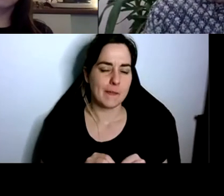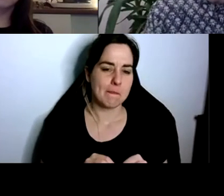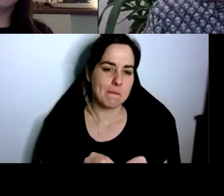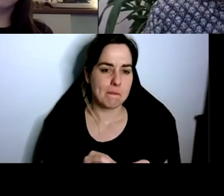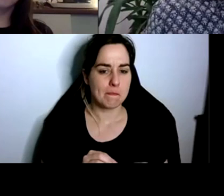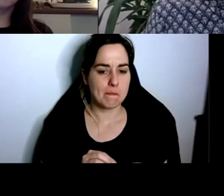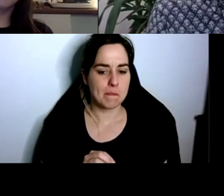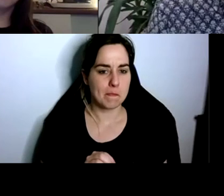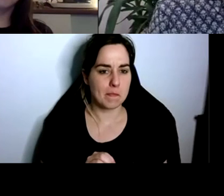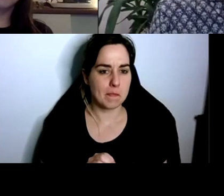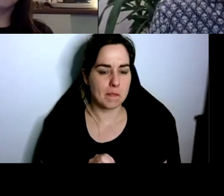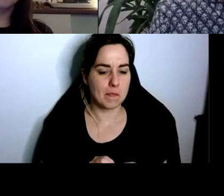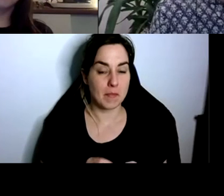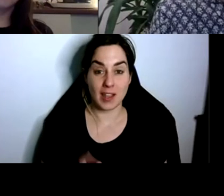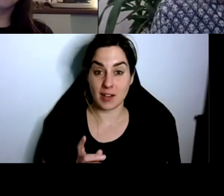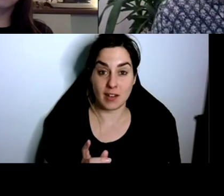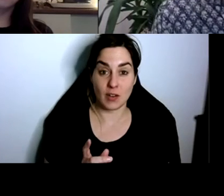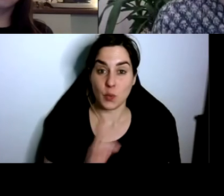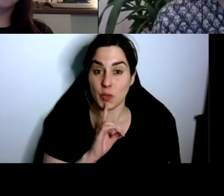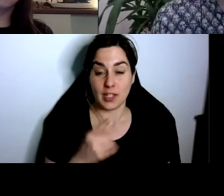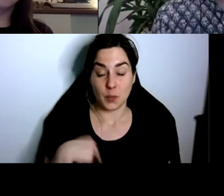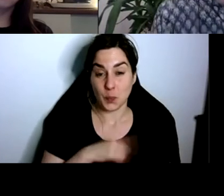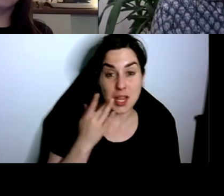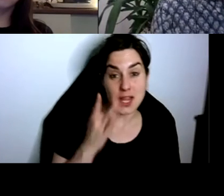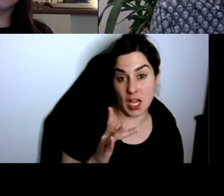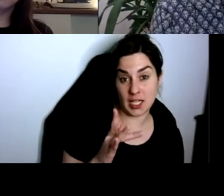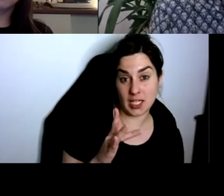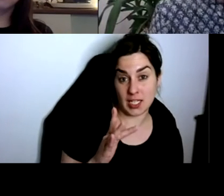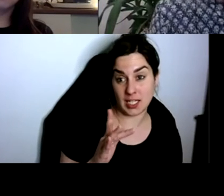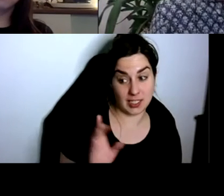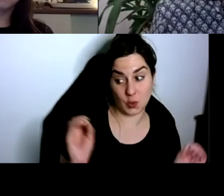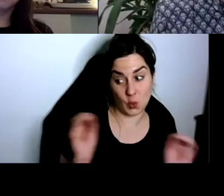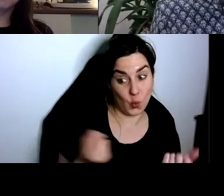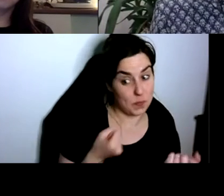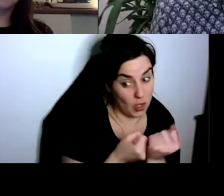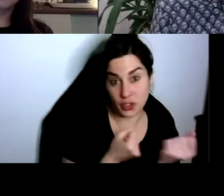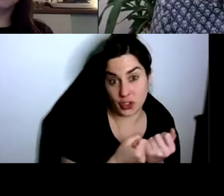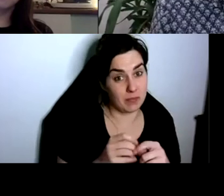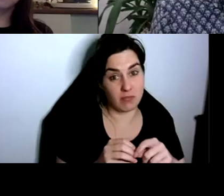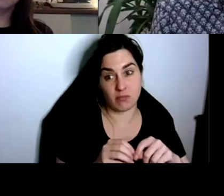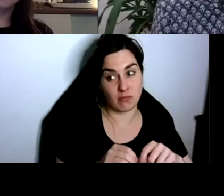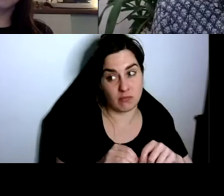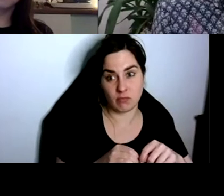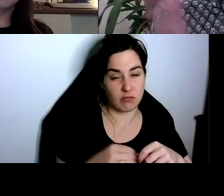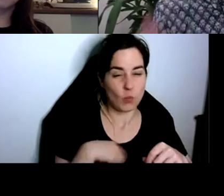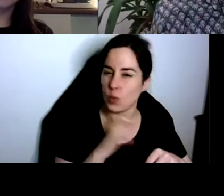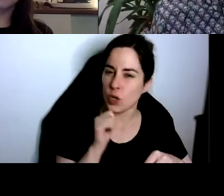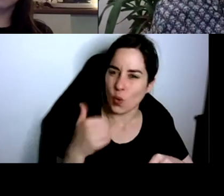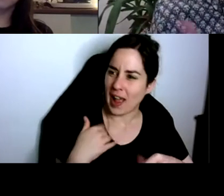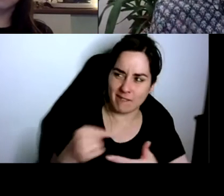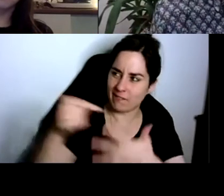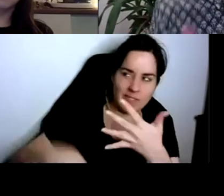at Rendezvous is that we have almost no no sponsorship. We have almost no, like, we're not indebted. We can do almost